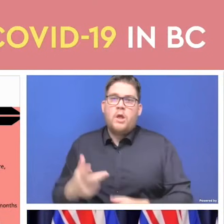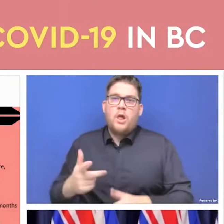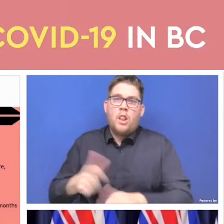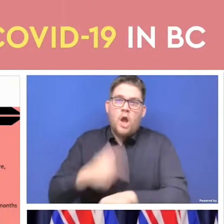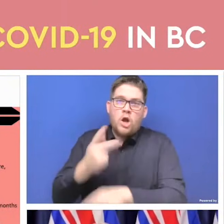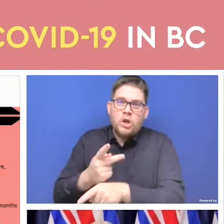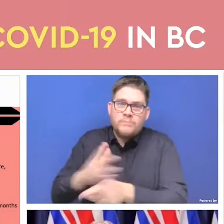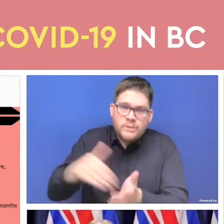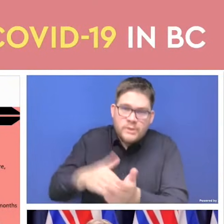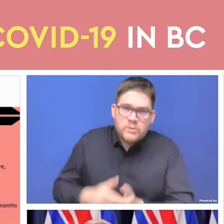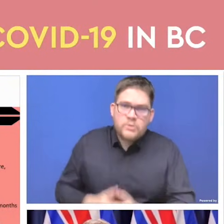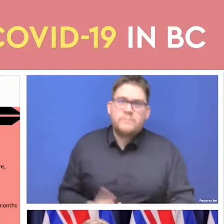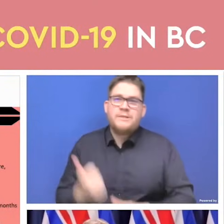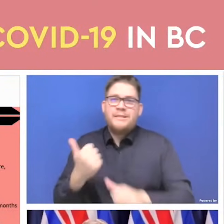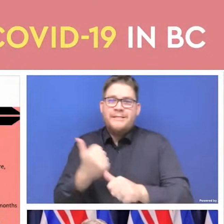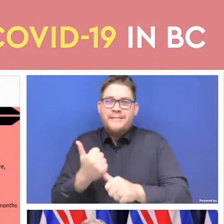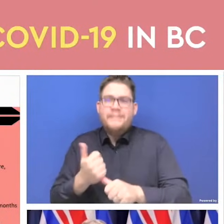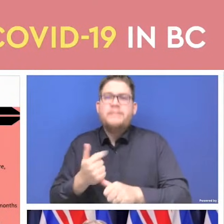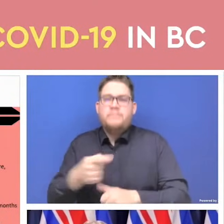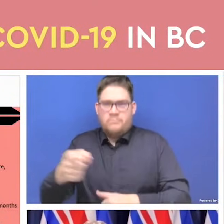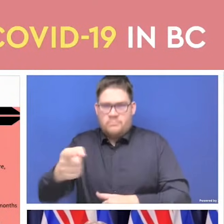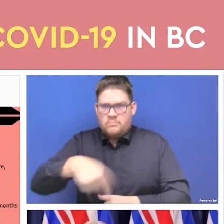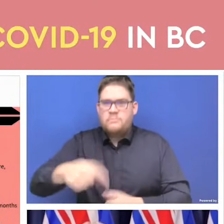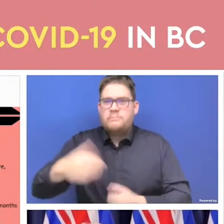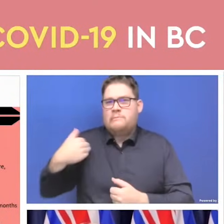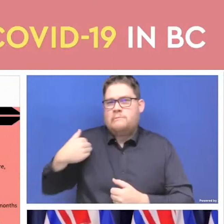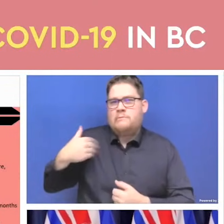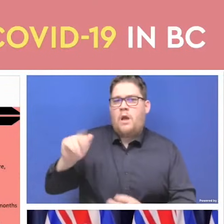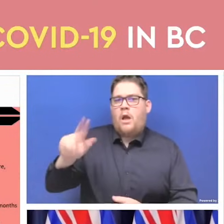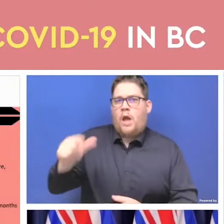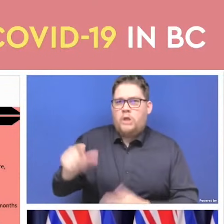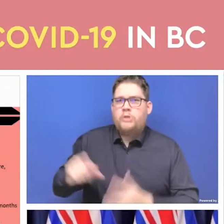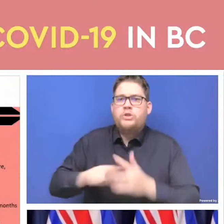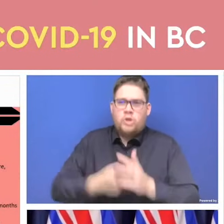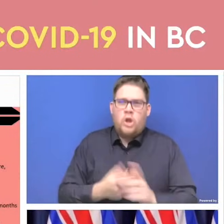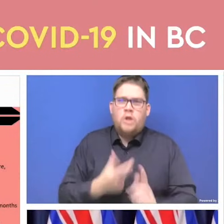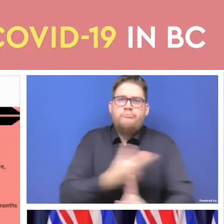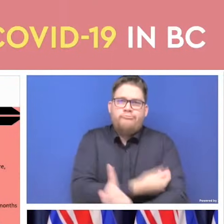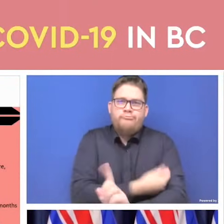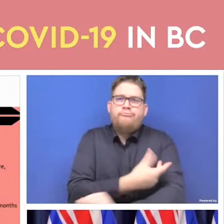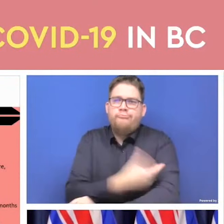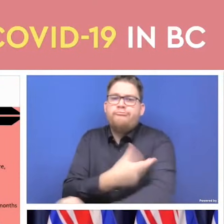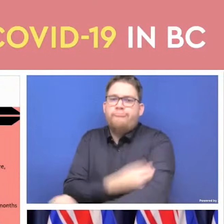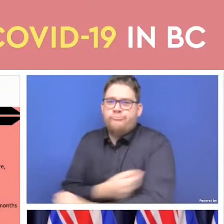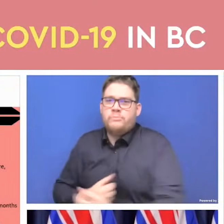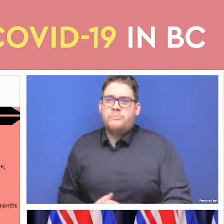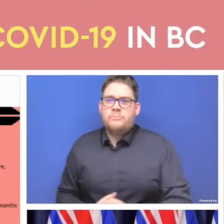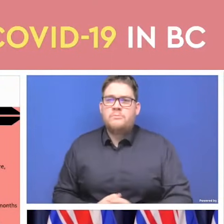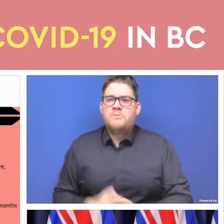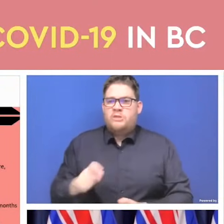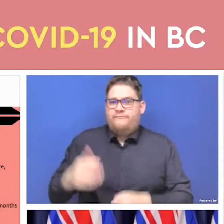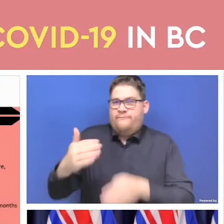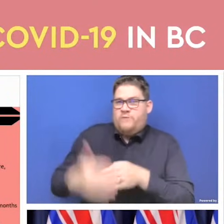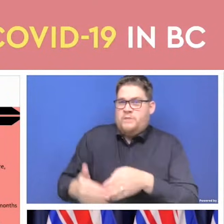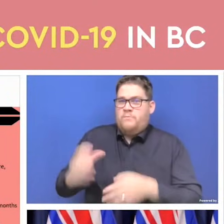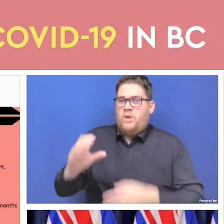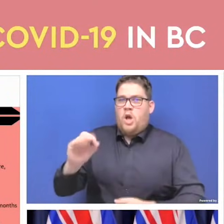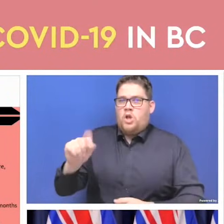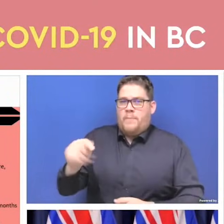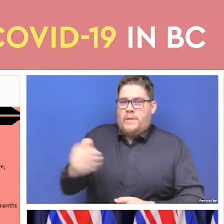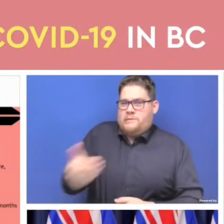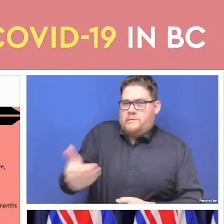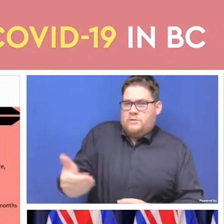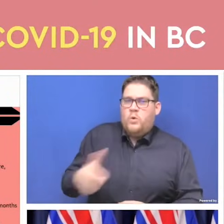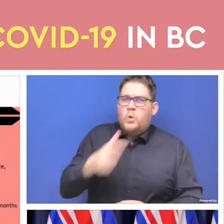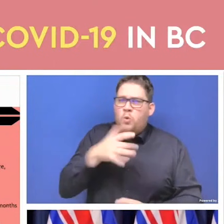we will be done and finish those facilities, those very frail elderly, by the end of this month. And then the rural